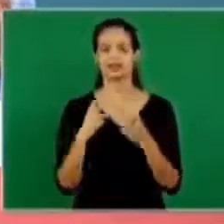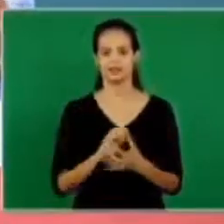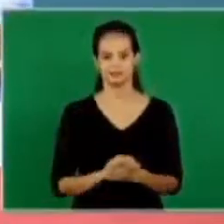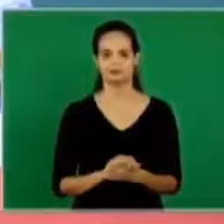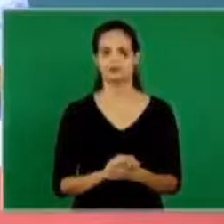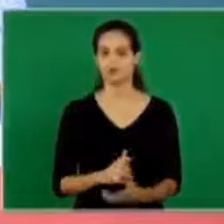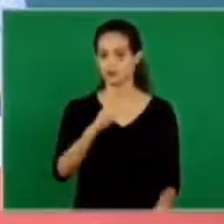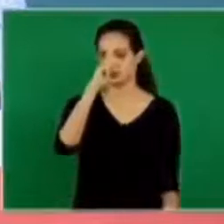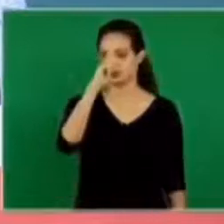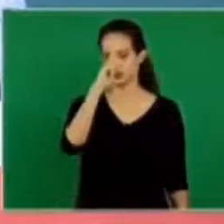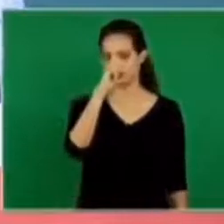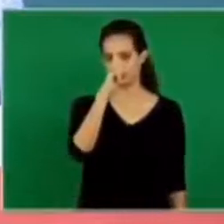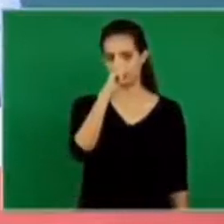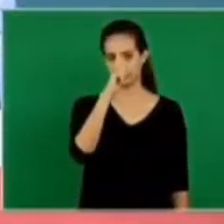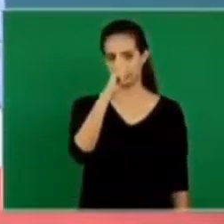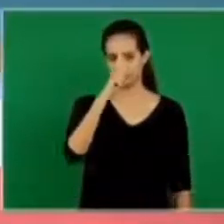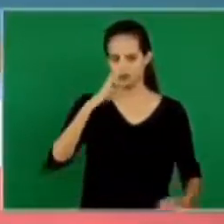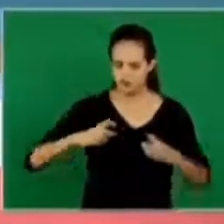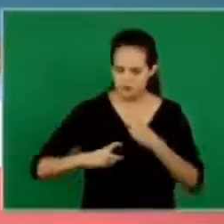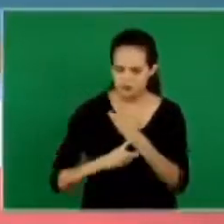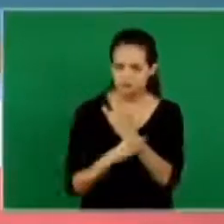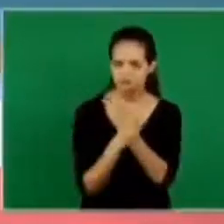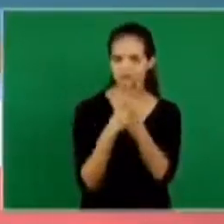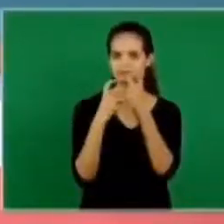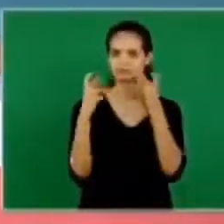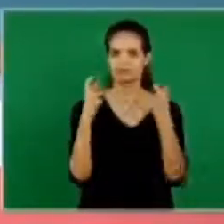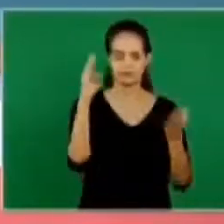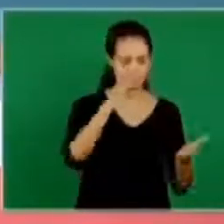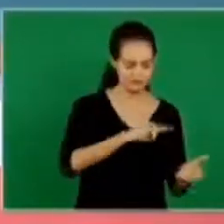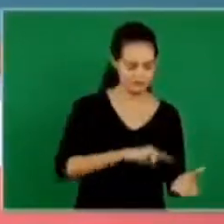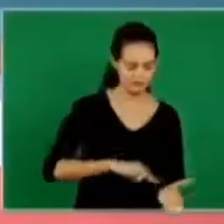It's a supplication, it's a request. It's Maranatha.